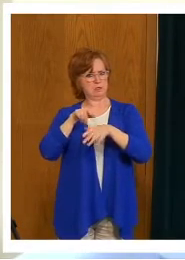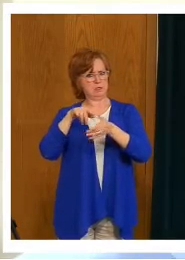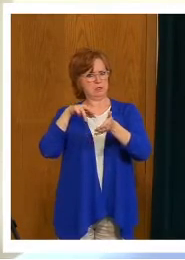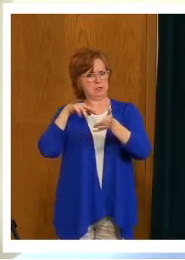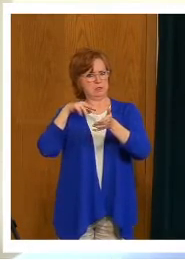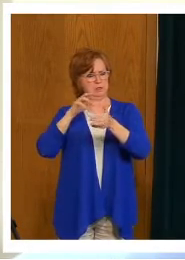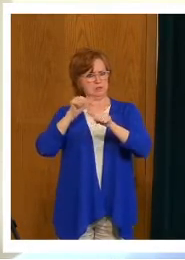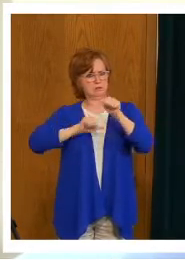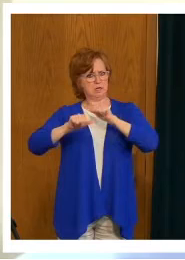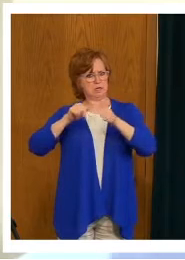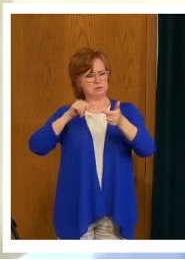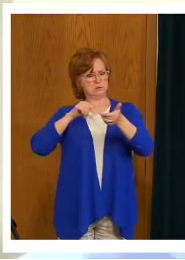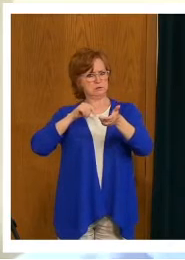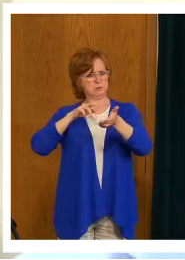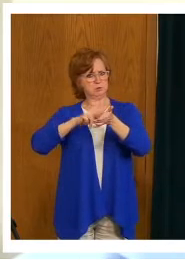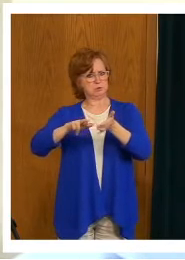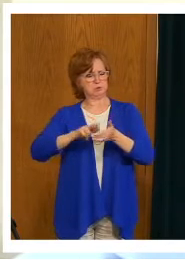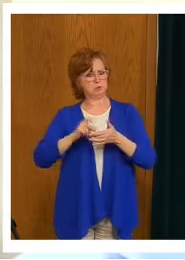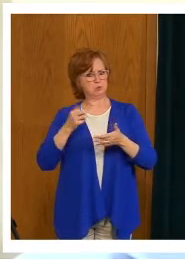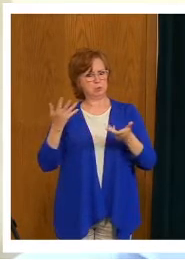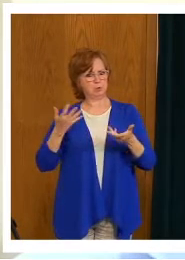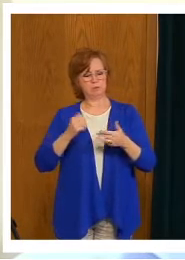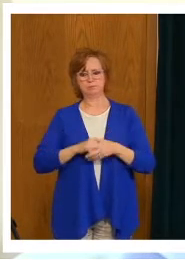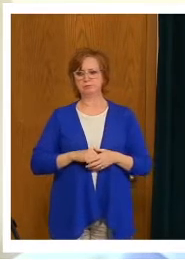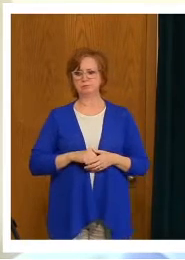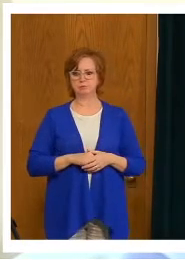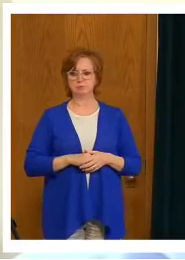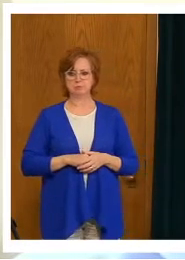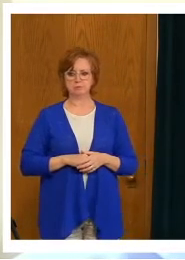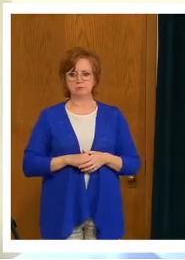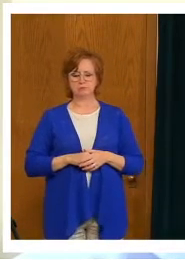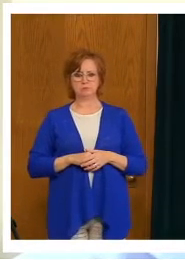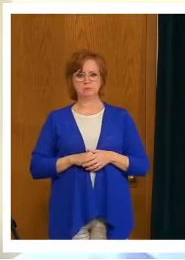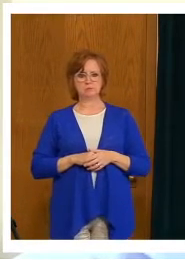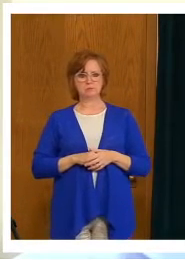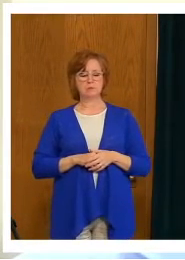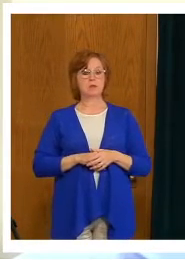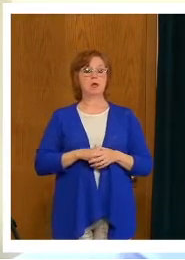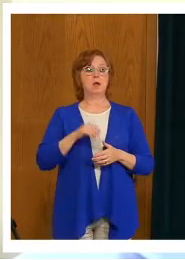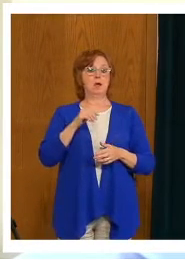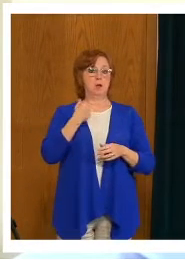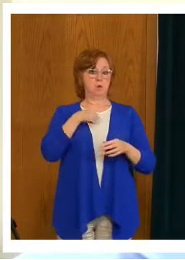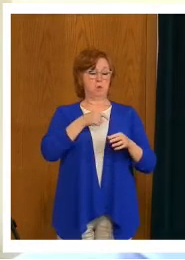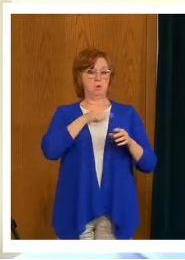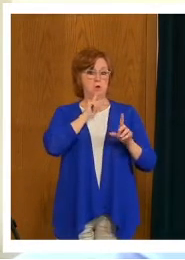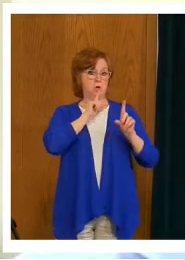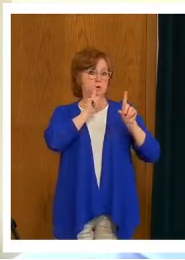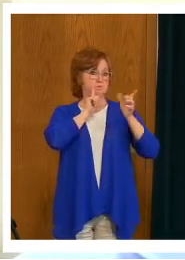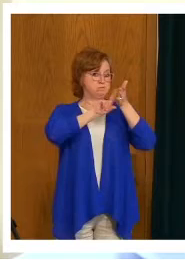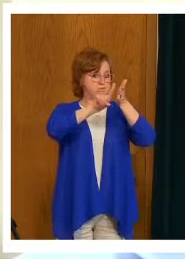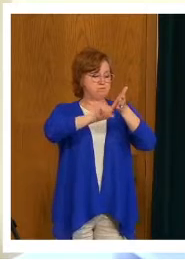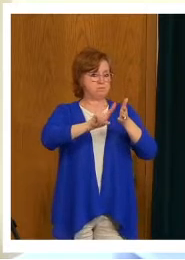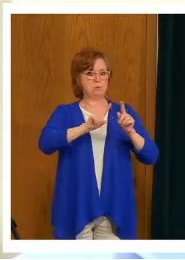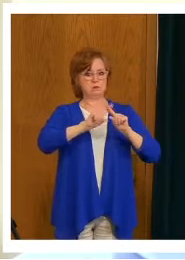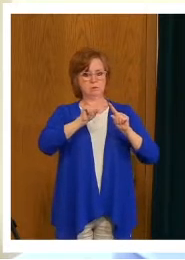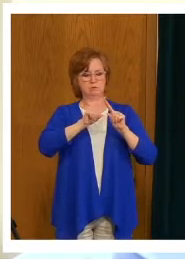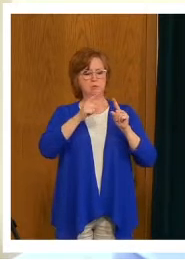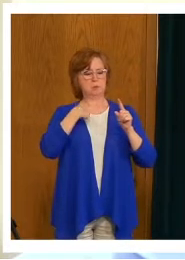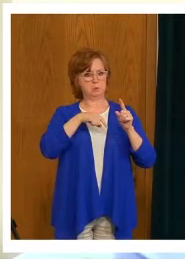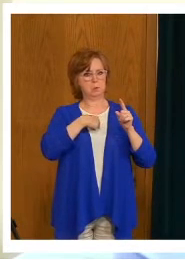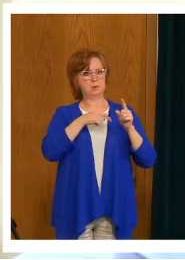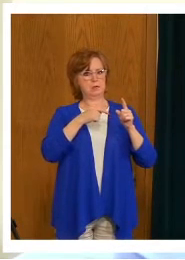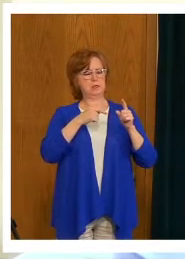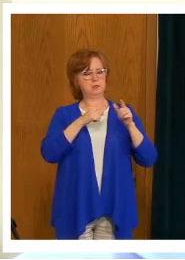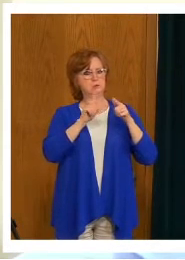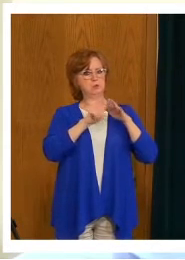both us and our colleagues nationally are looking at studies ongoing in the UK that have started doing preliminary assessments as